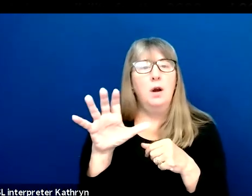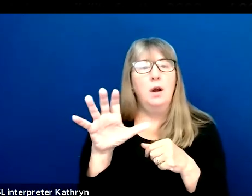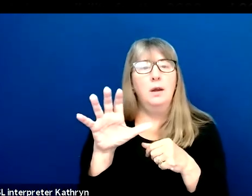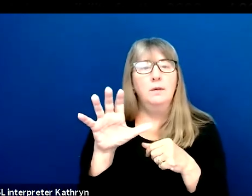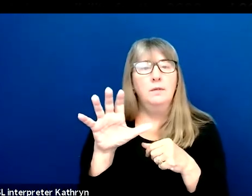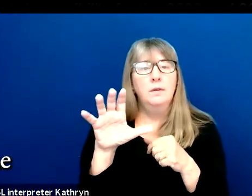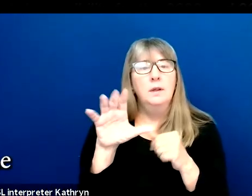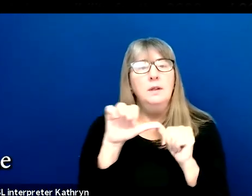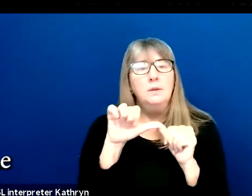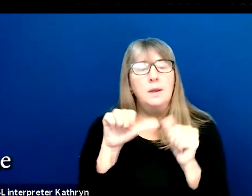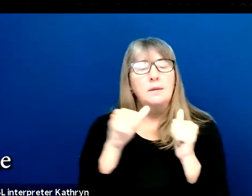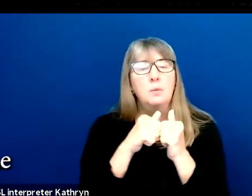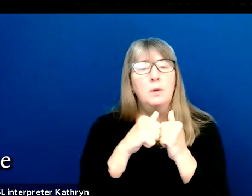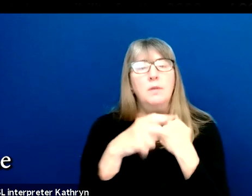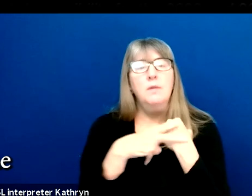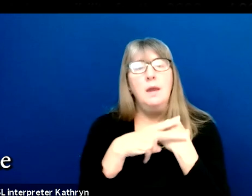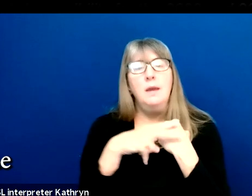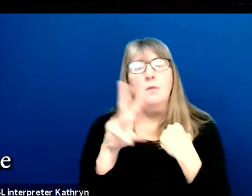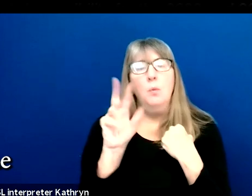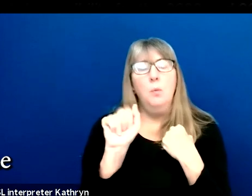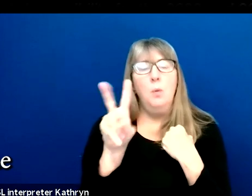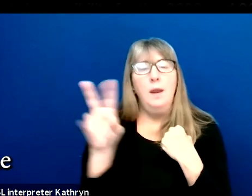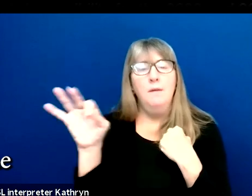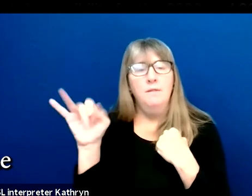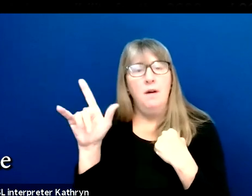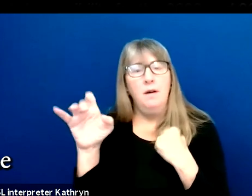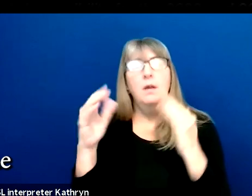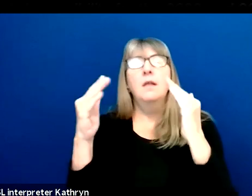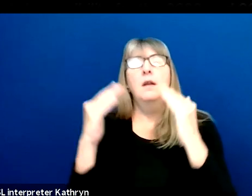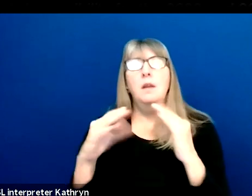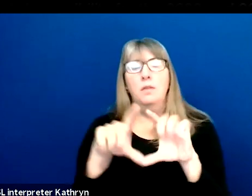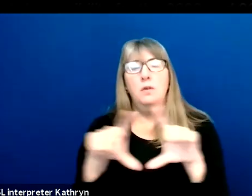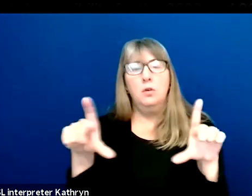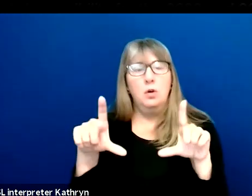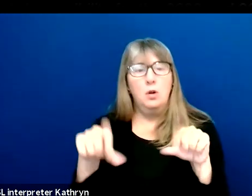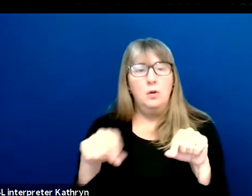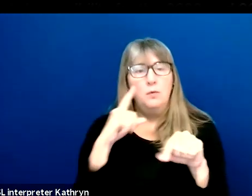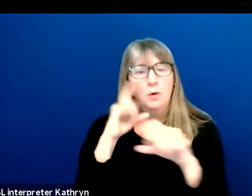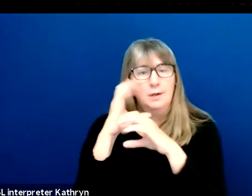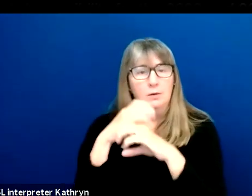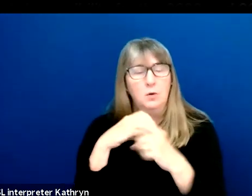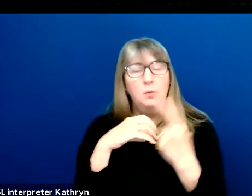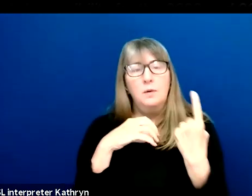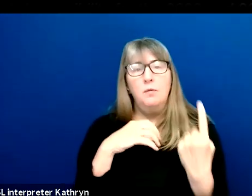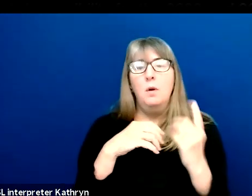to a wave file. Then I added another column for the telescopes that simply had one value where